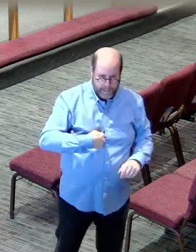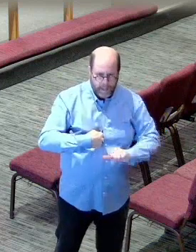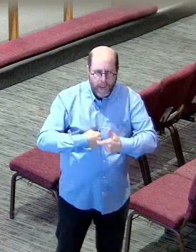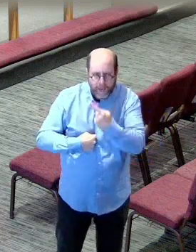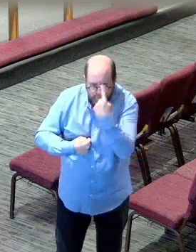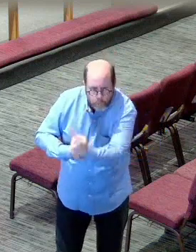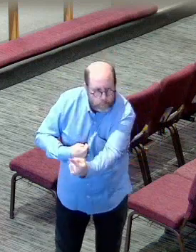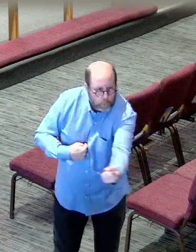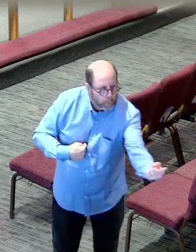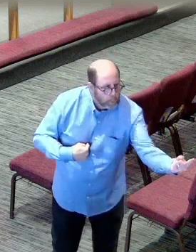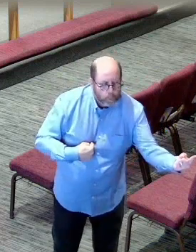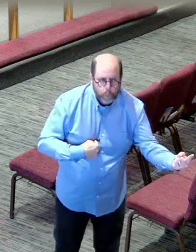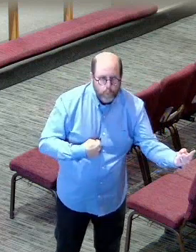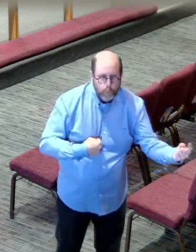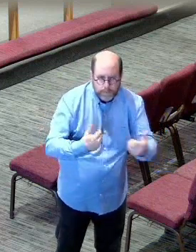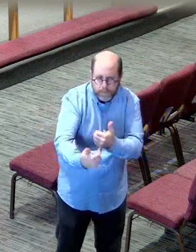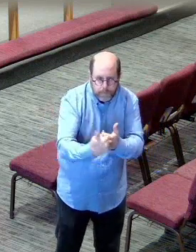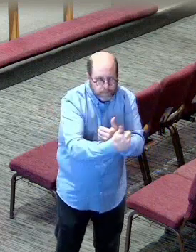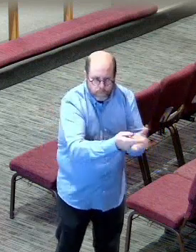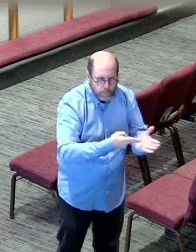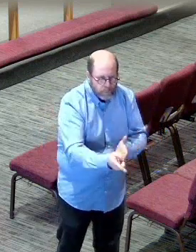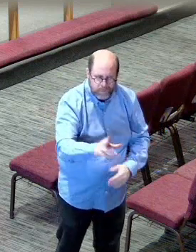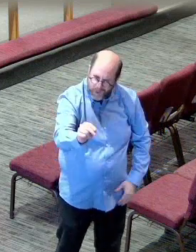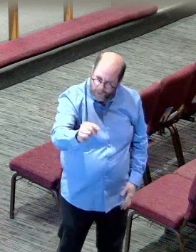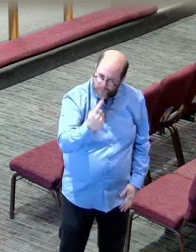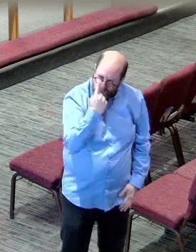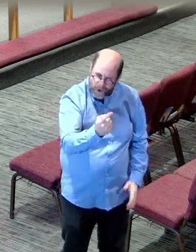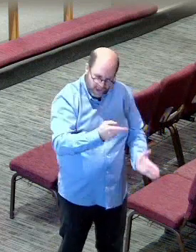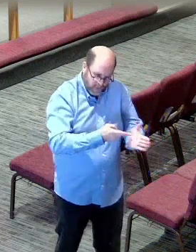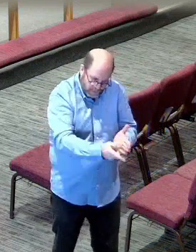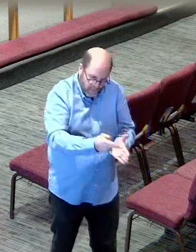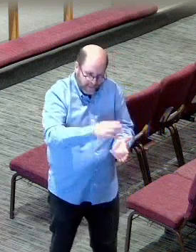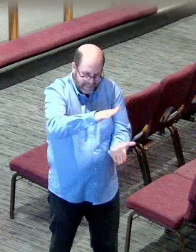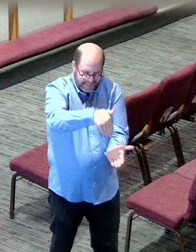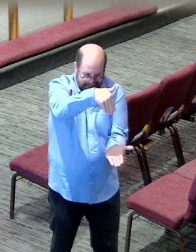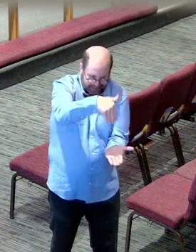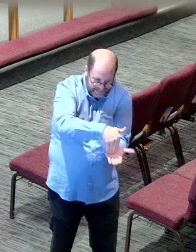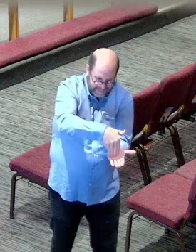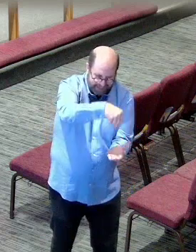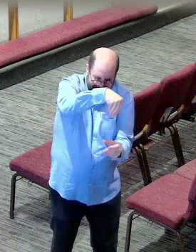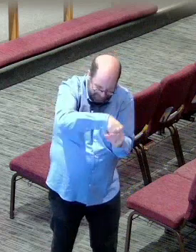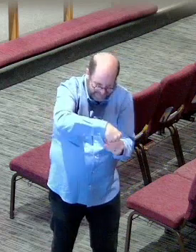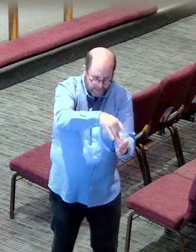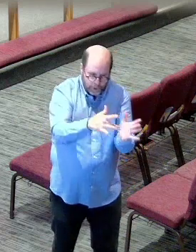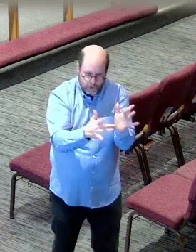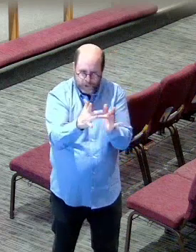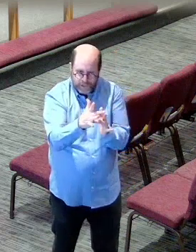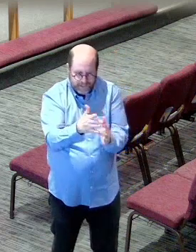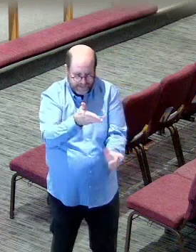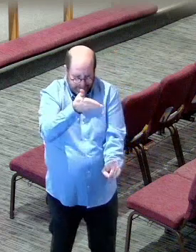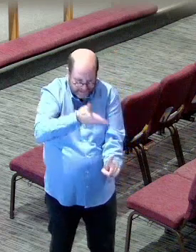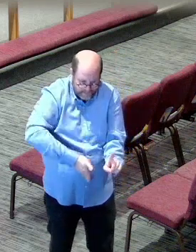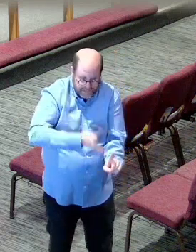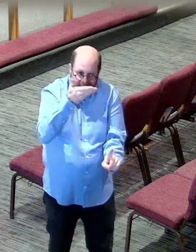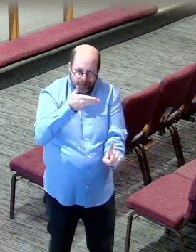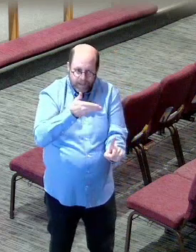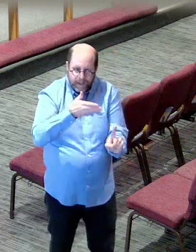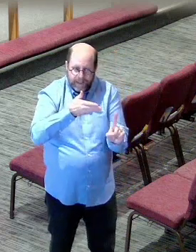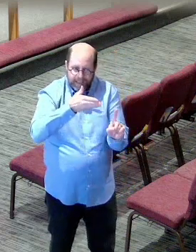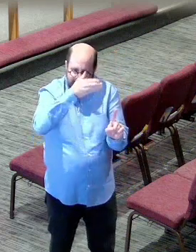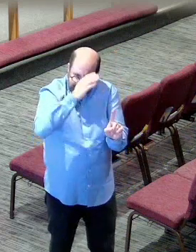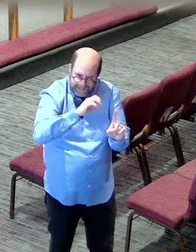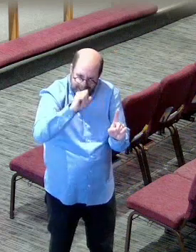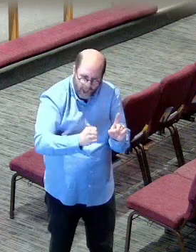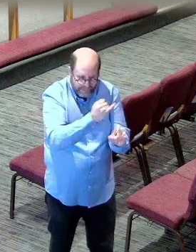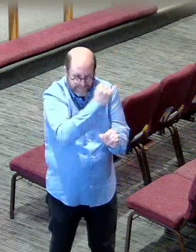you. The truth centers in the person of Jesus as God's final